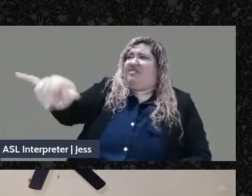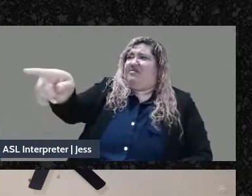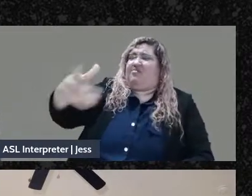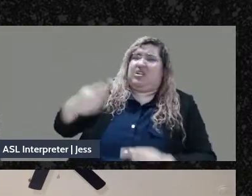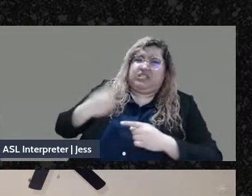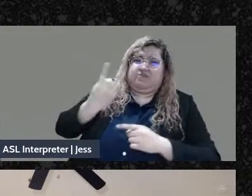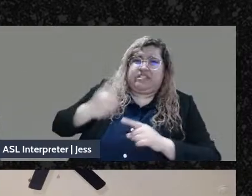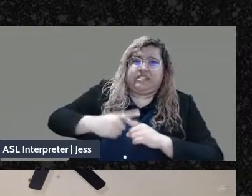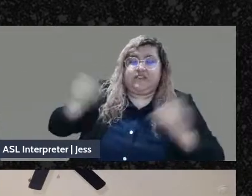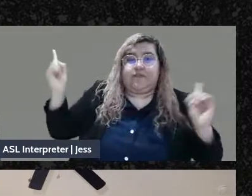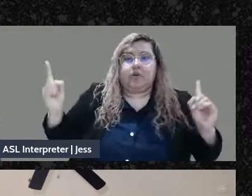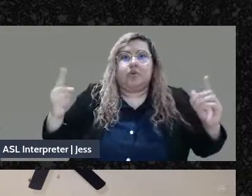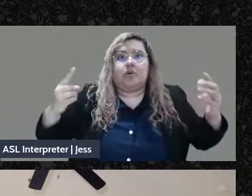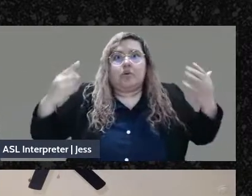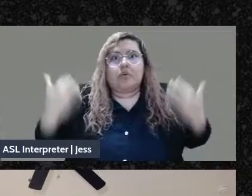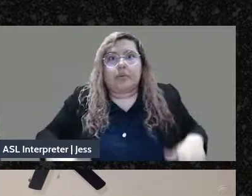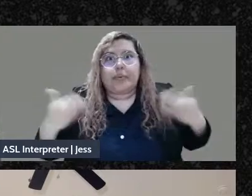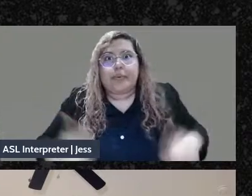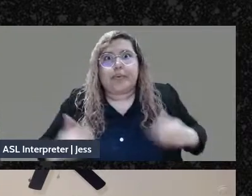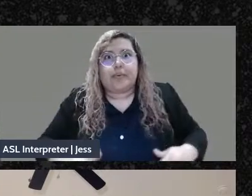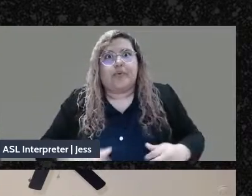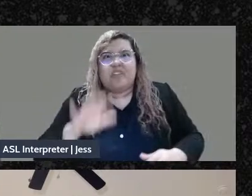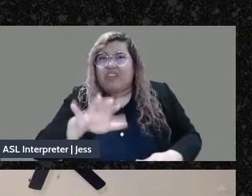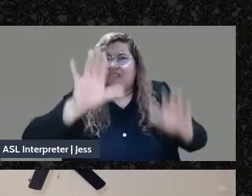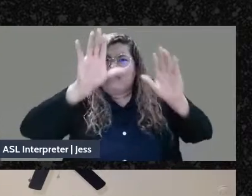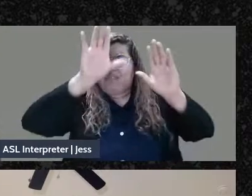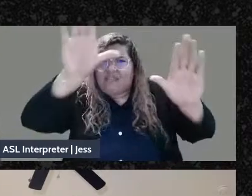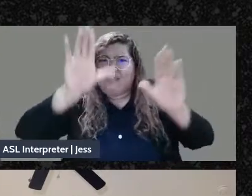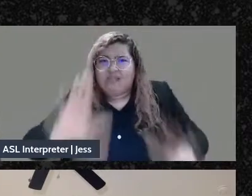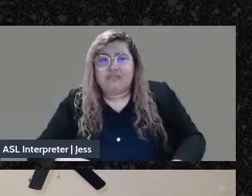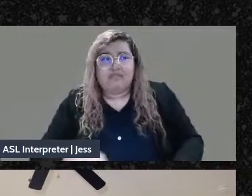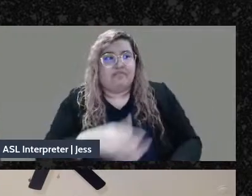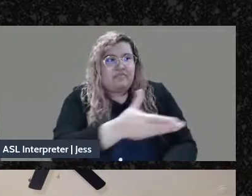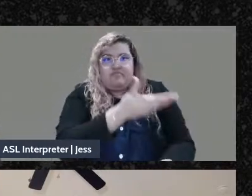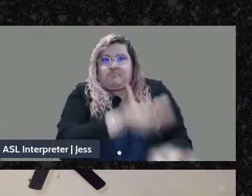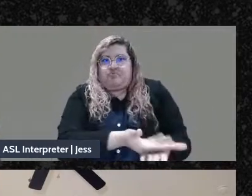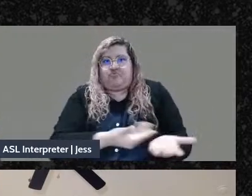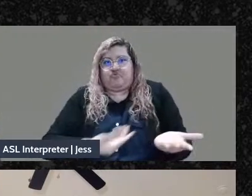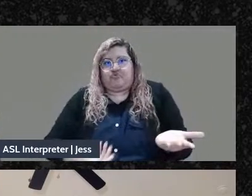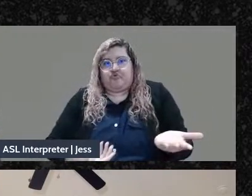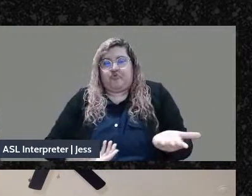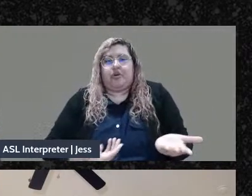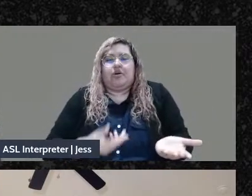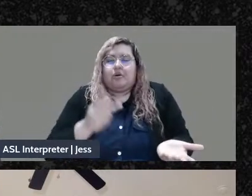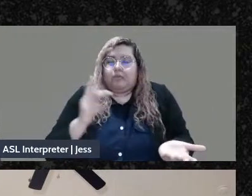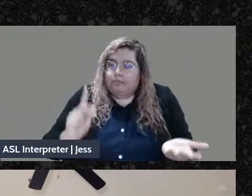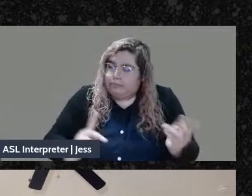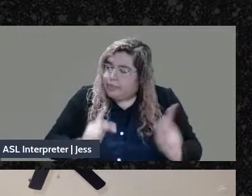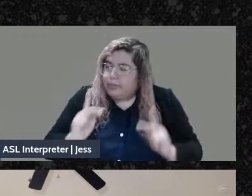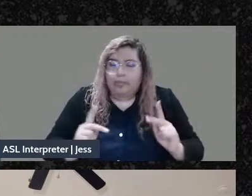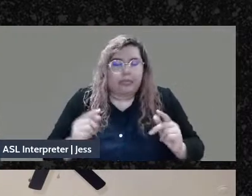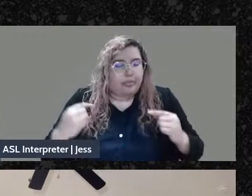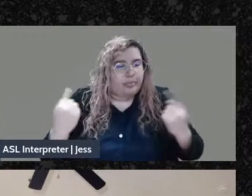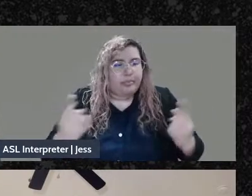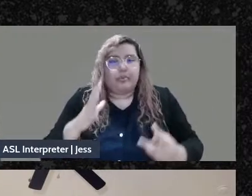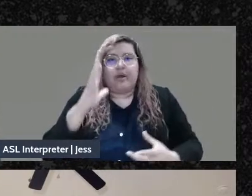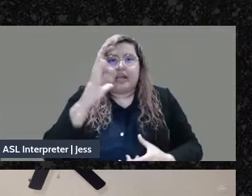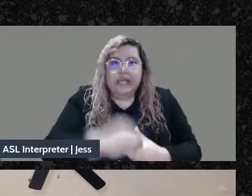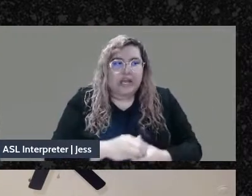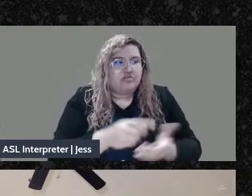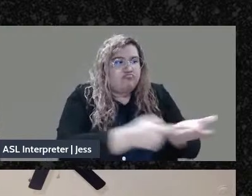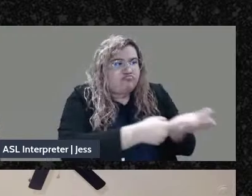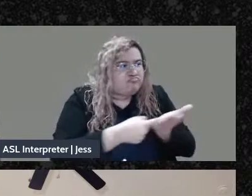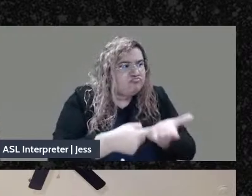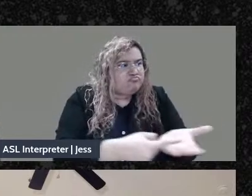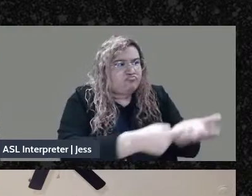win. And it is testament to the fact that of what we're talking about is how deeply people have been engaged in conversations